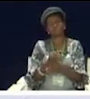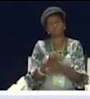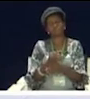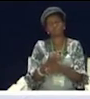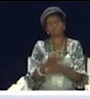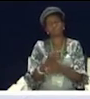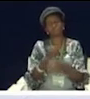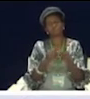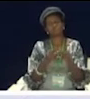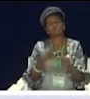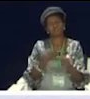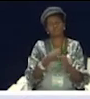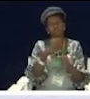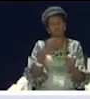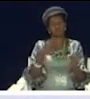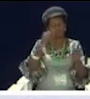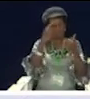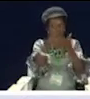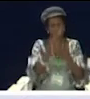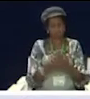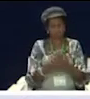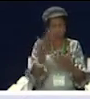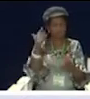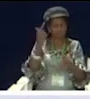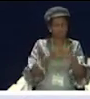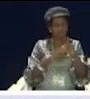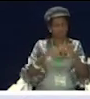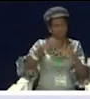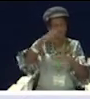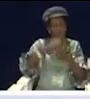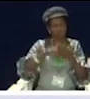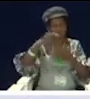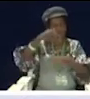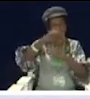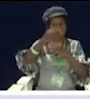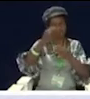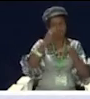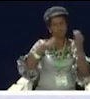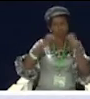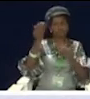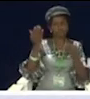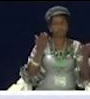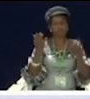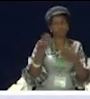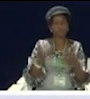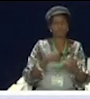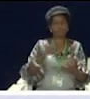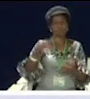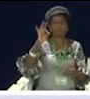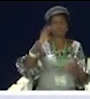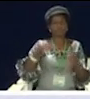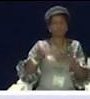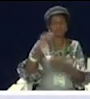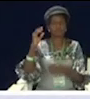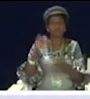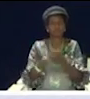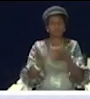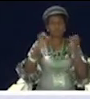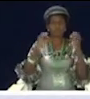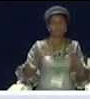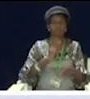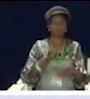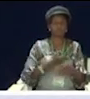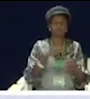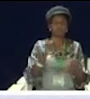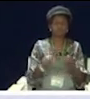which we discussed last night during the Holy Communion service, we find that many of us who claim